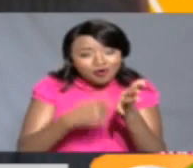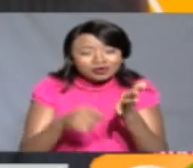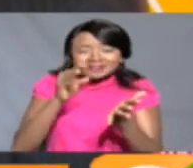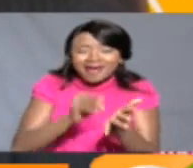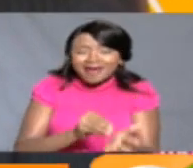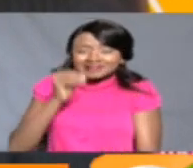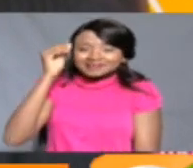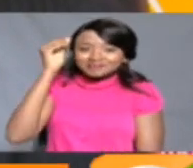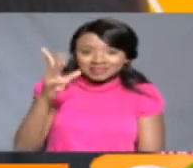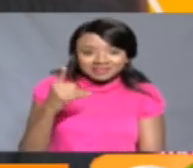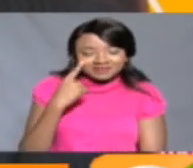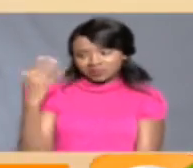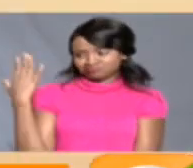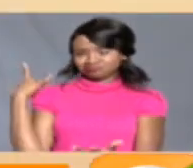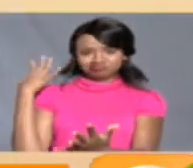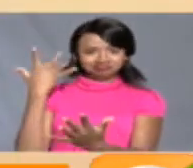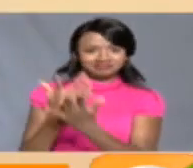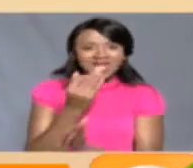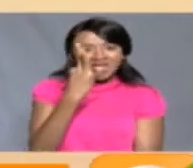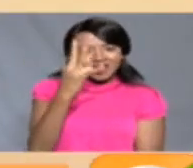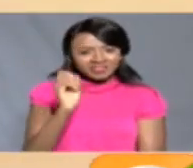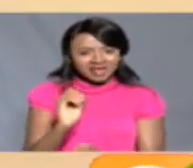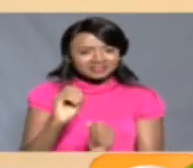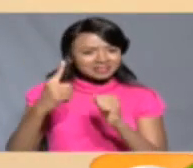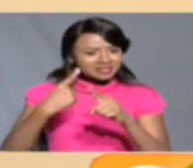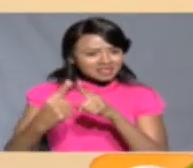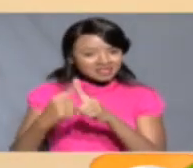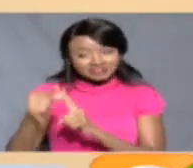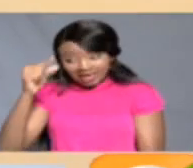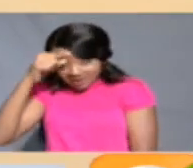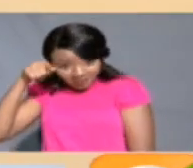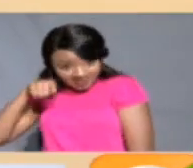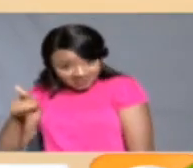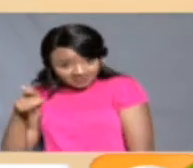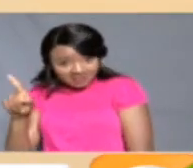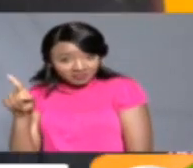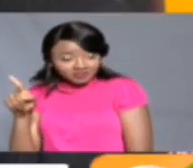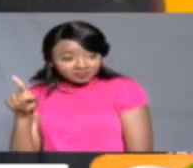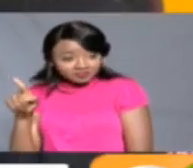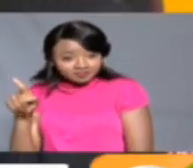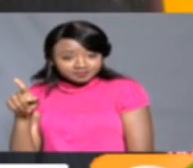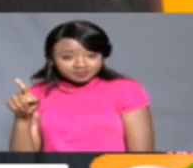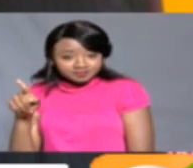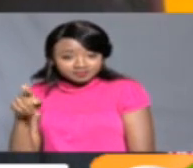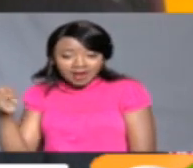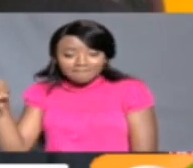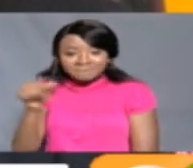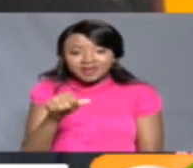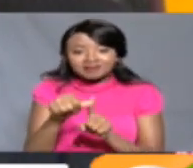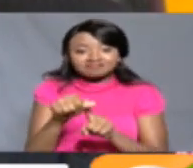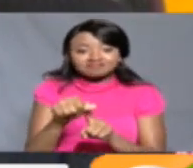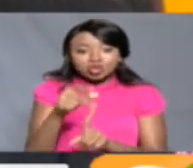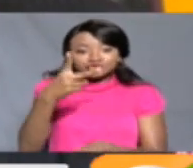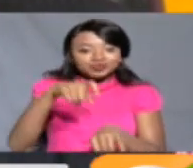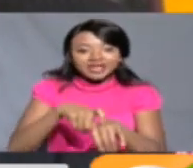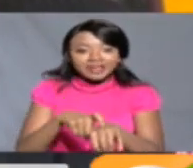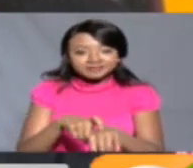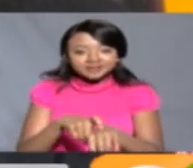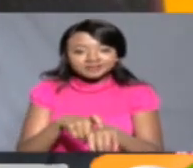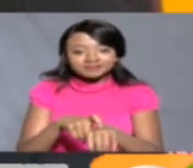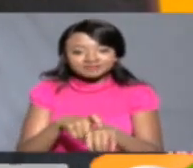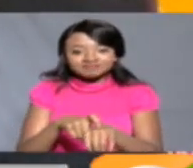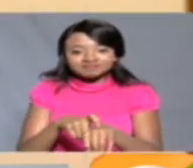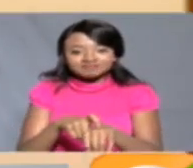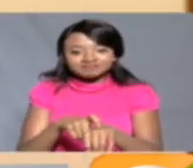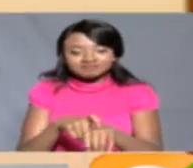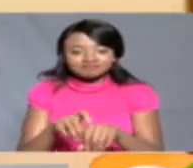are looking at 30 years down the line. The government itself is paying double what probably should